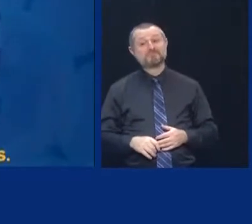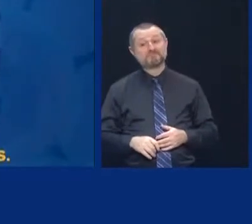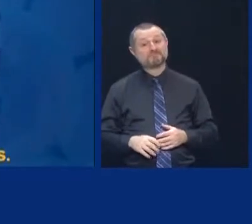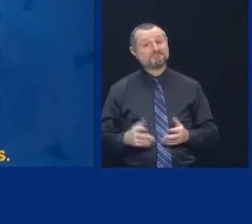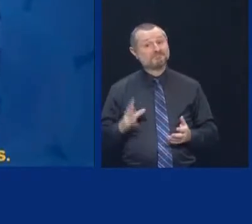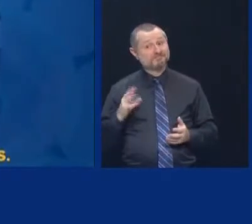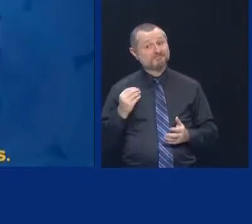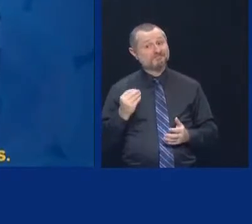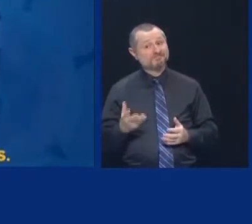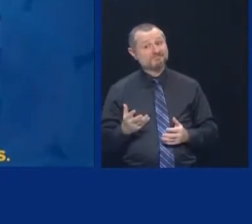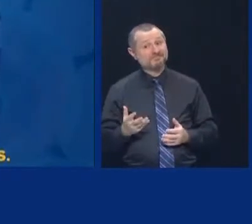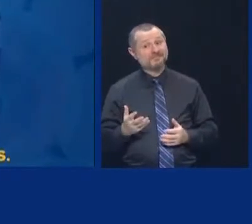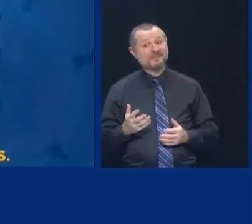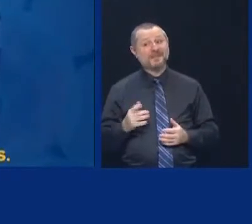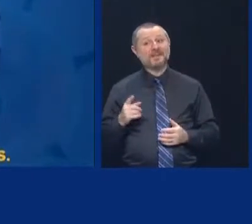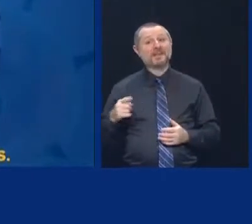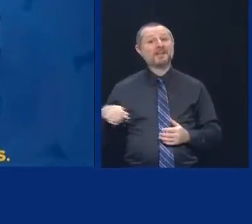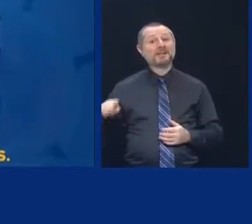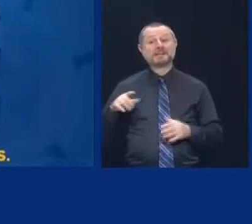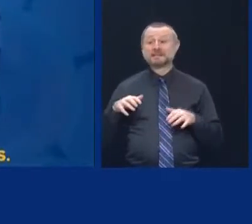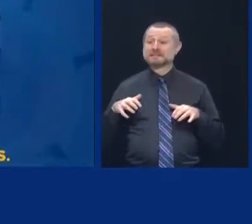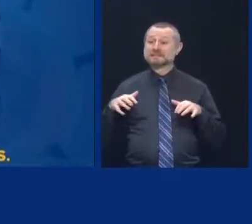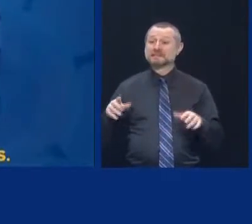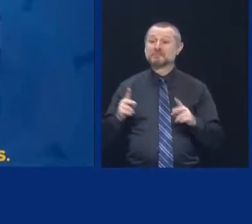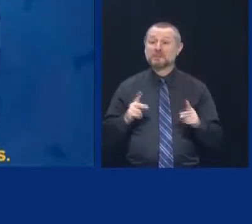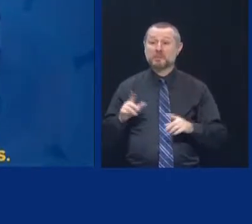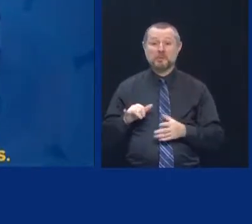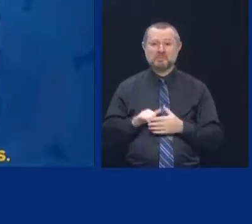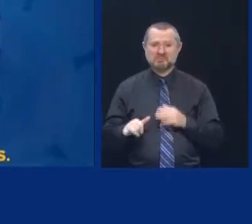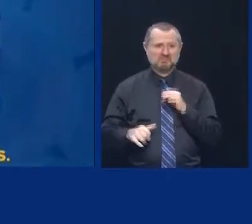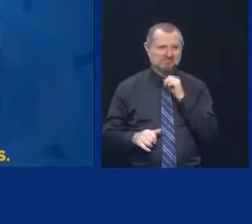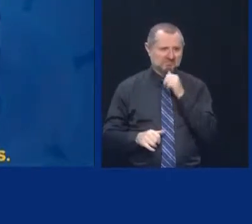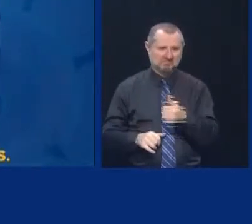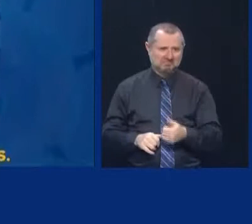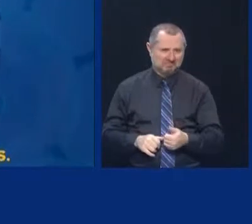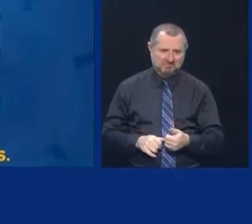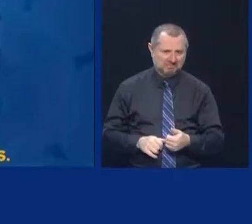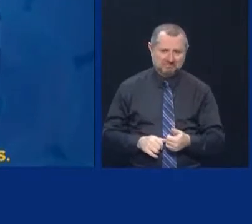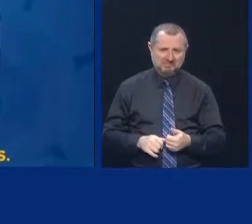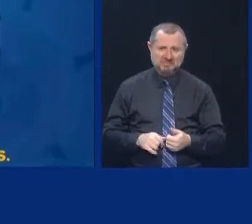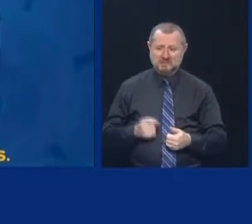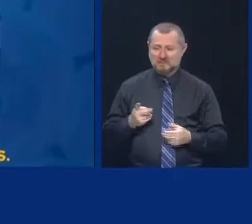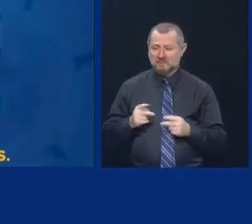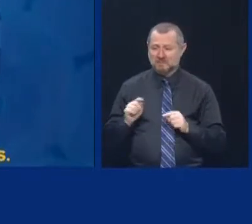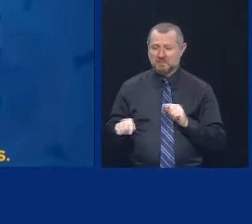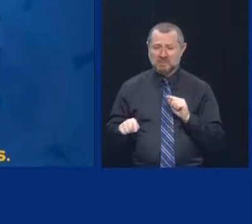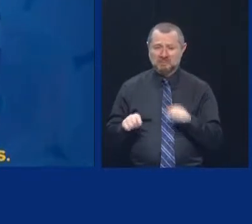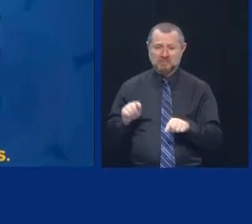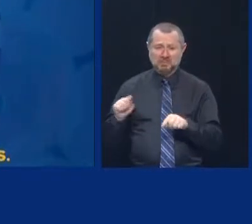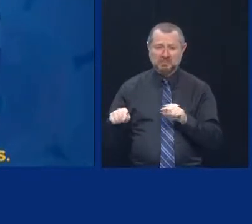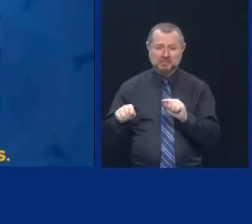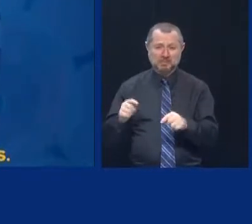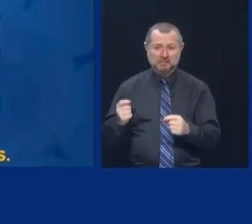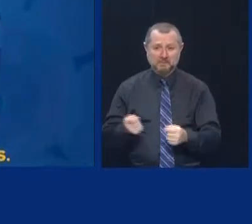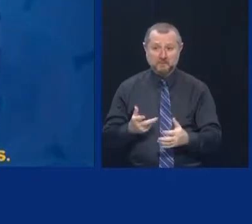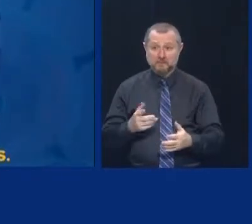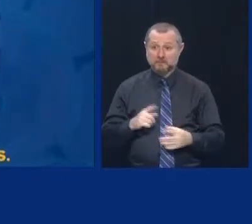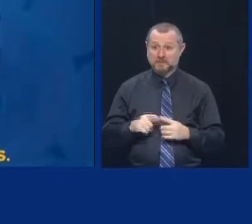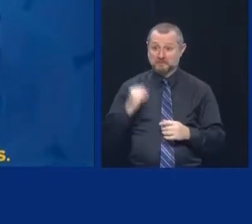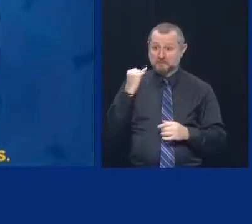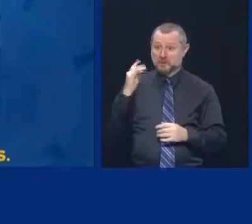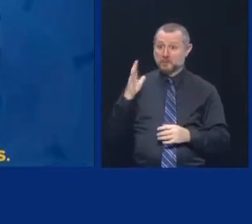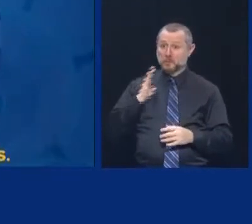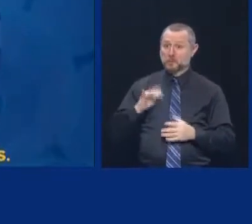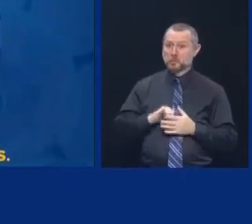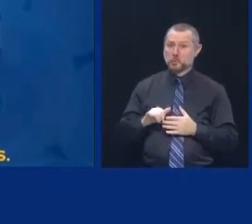without the density of New York. And that's without the fact that we were at 50% at our height. They